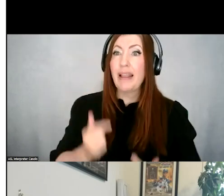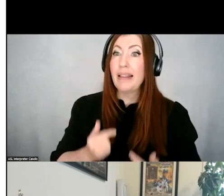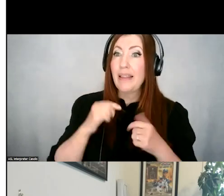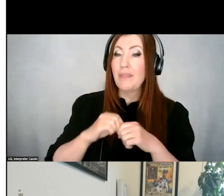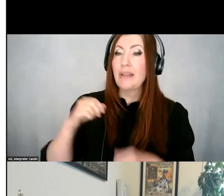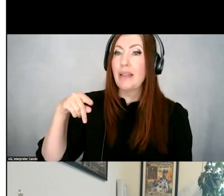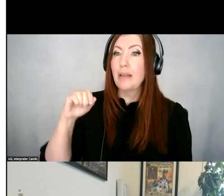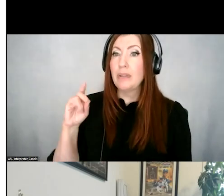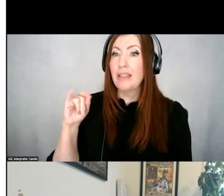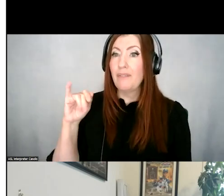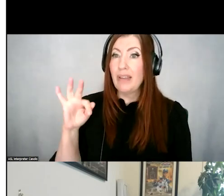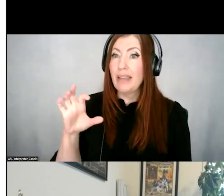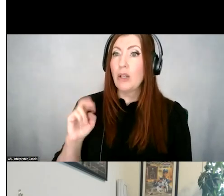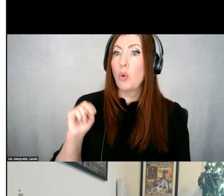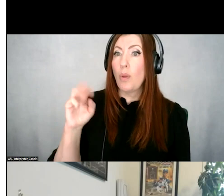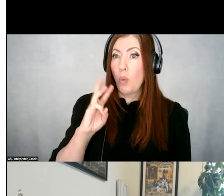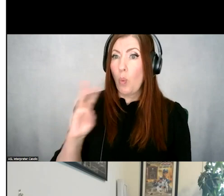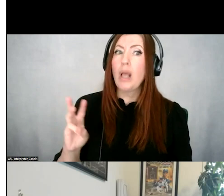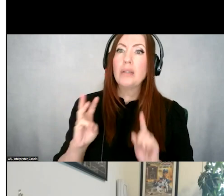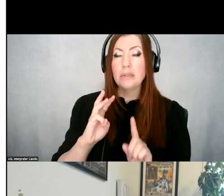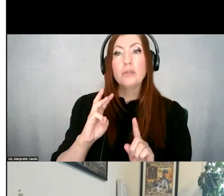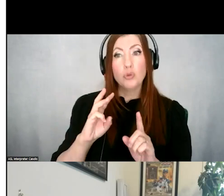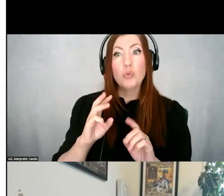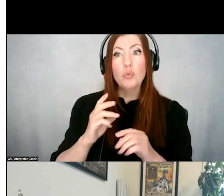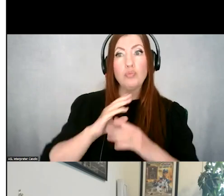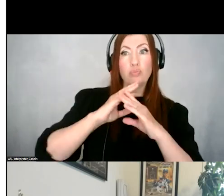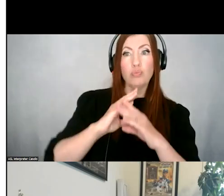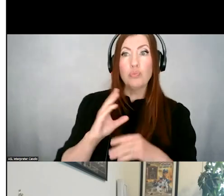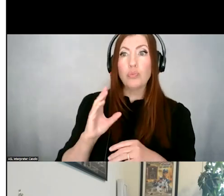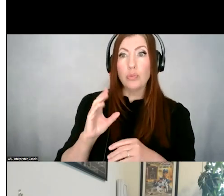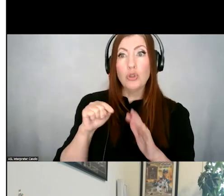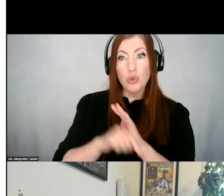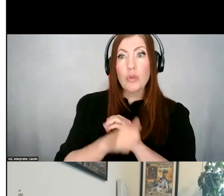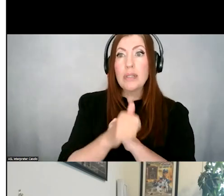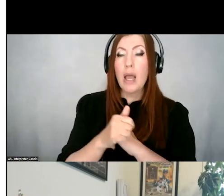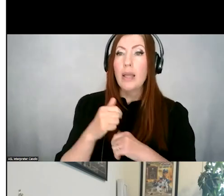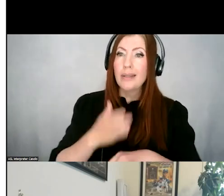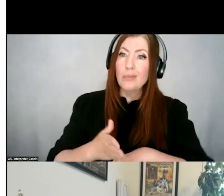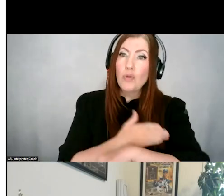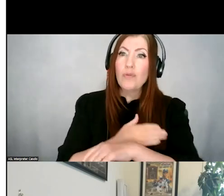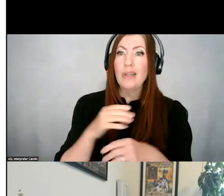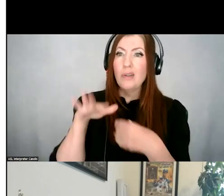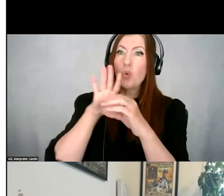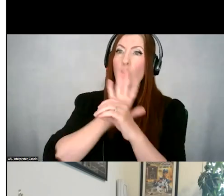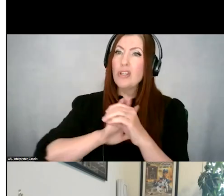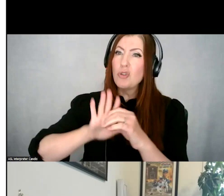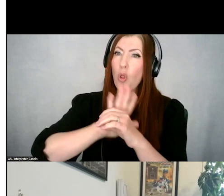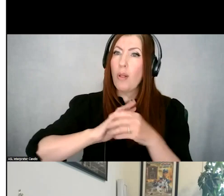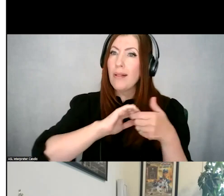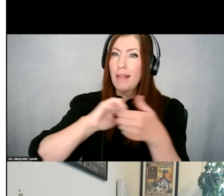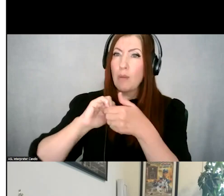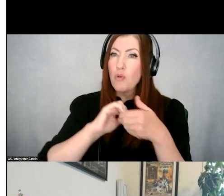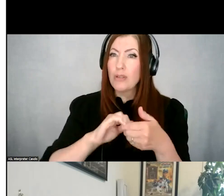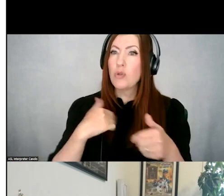by increasing tribal capacity to prevent suicide and by improving regional collaborations. So we work